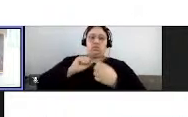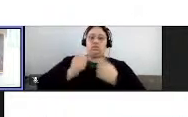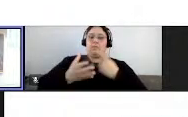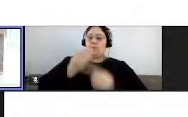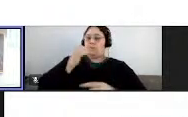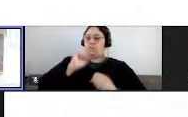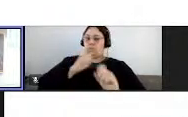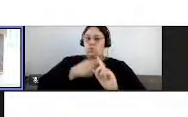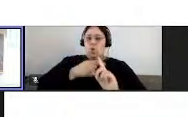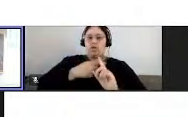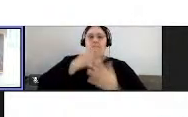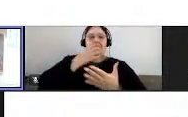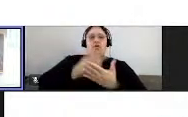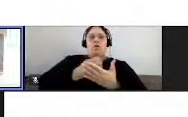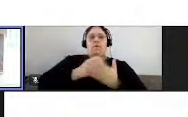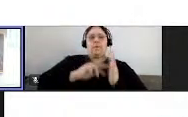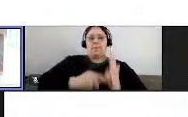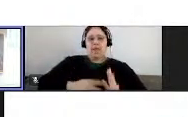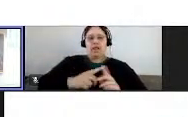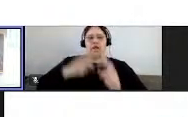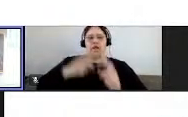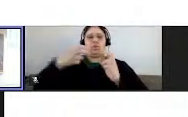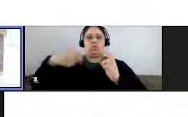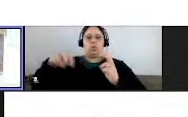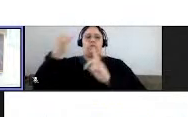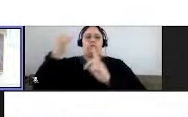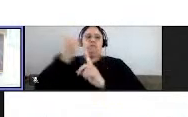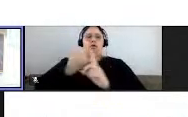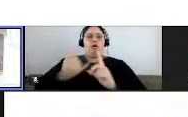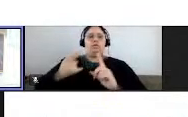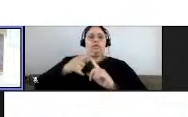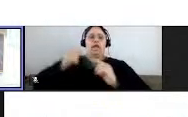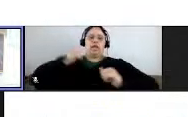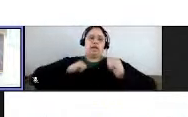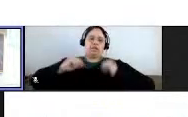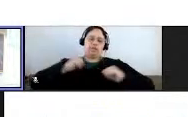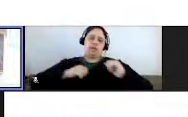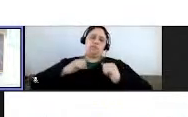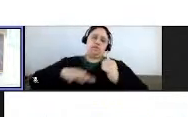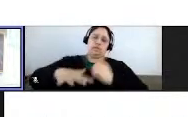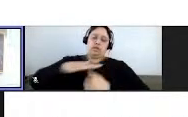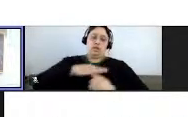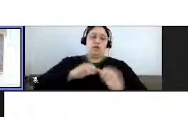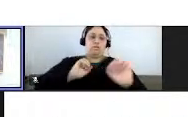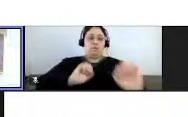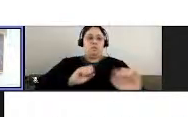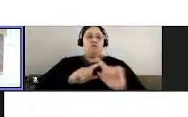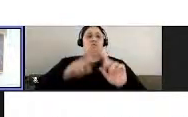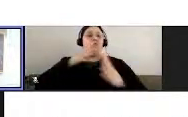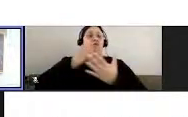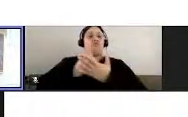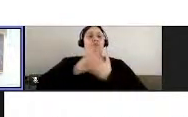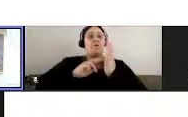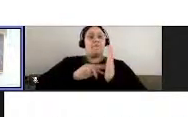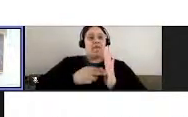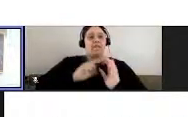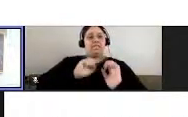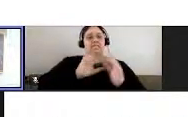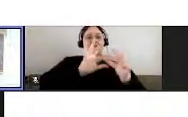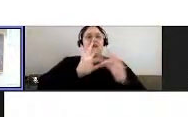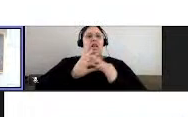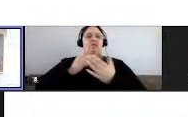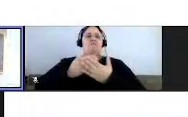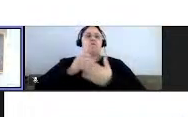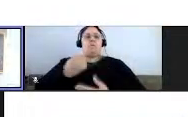economic planning and then the tourism, arts, and entertainment area. With regard to economic planning, this specifically relates